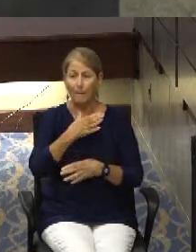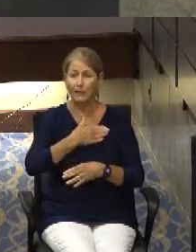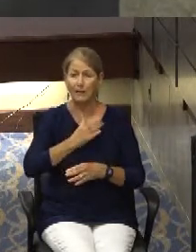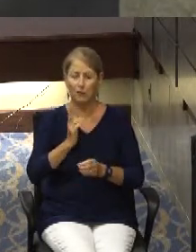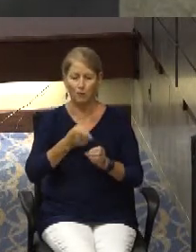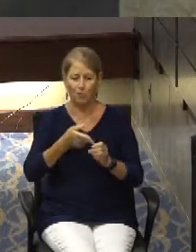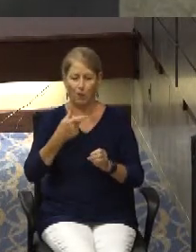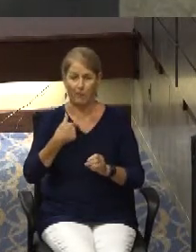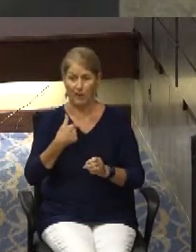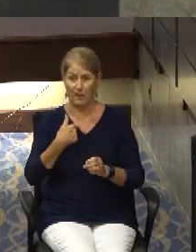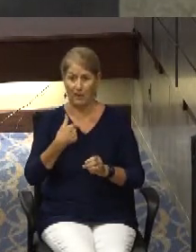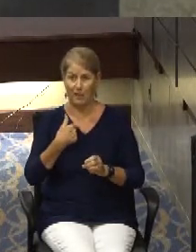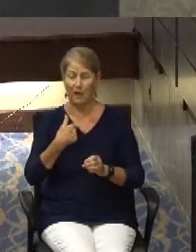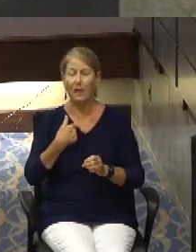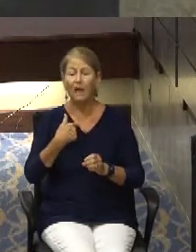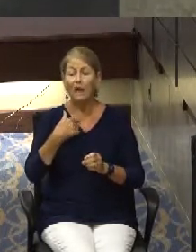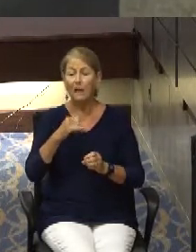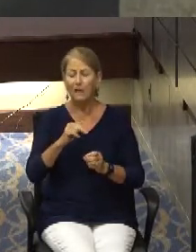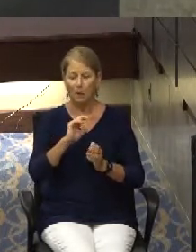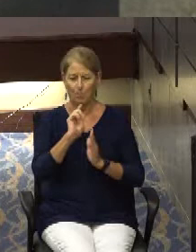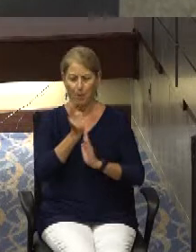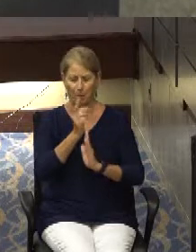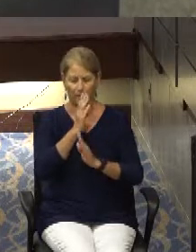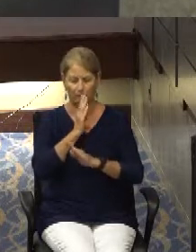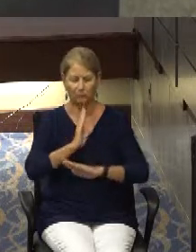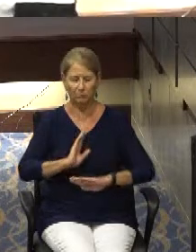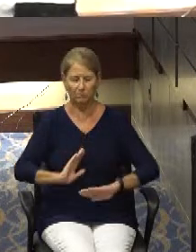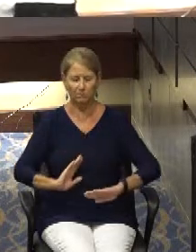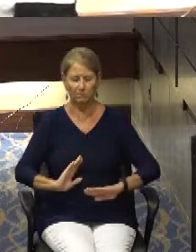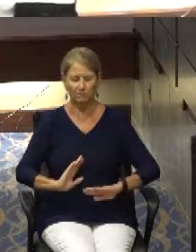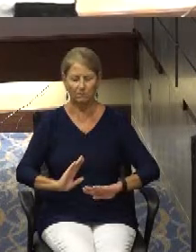me in a moment of silence.